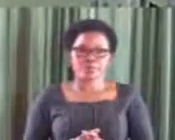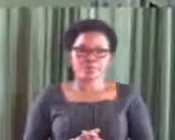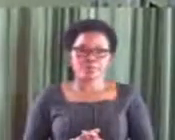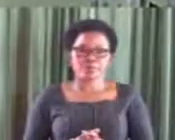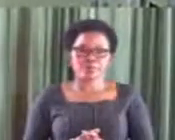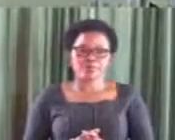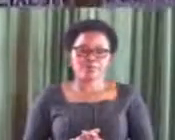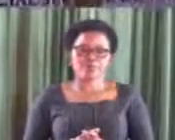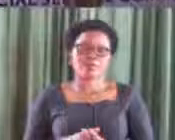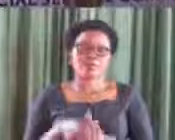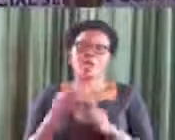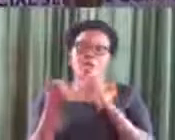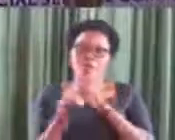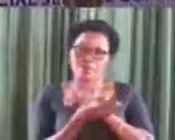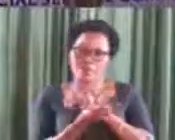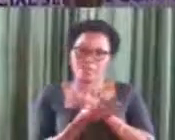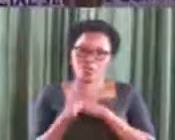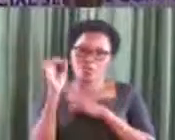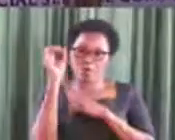Advisory opinions